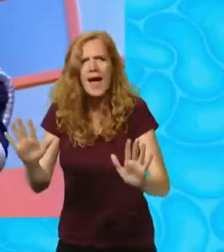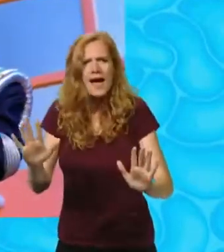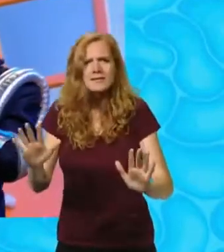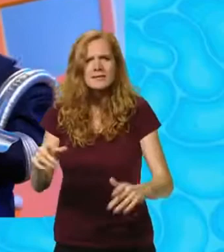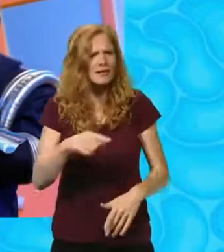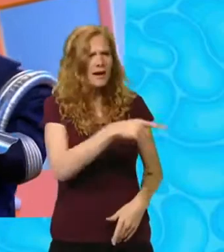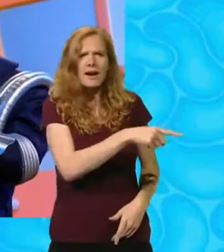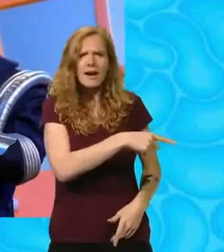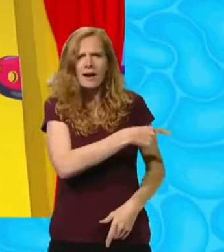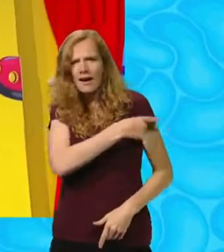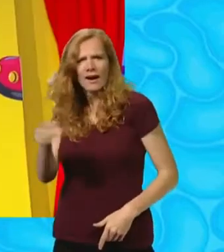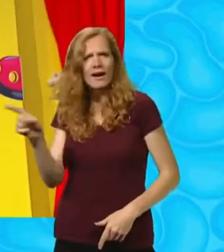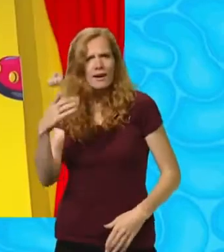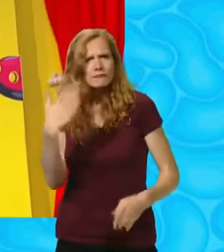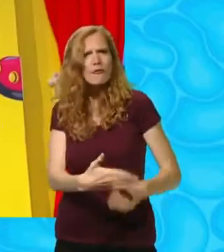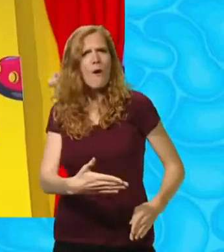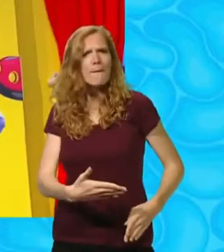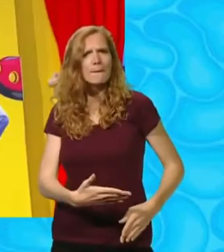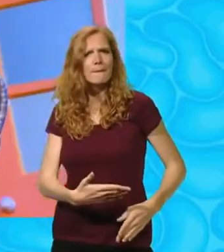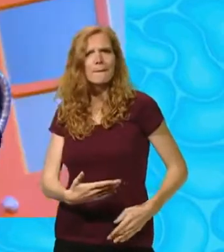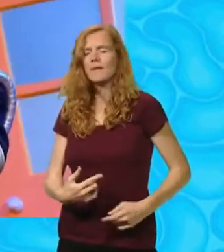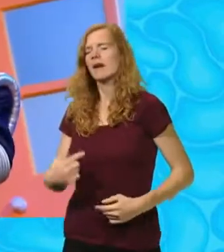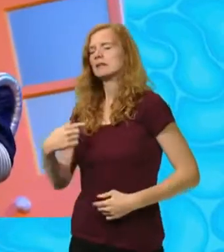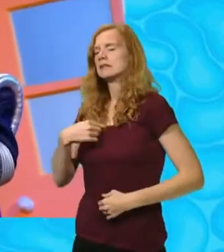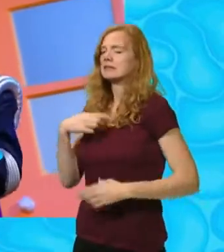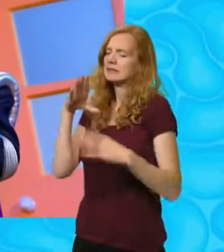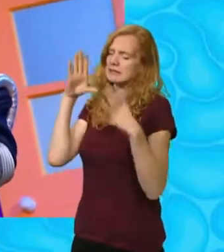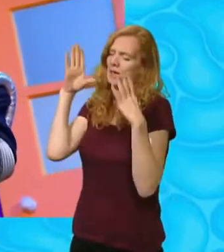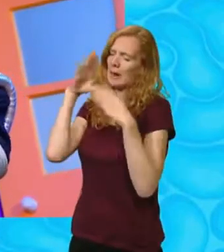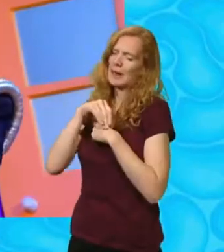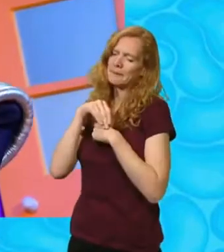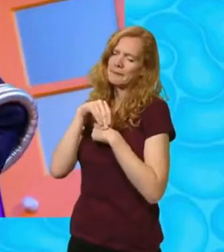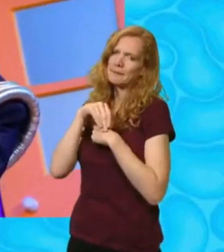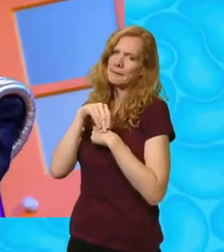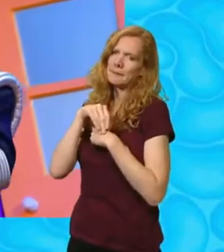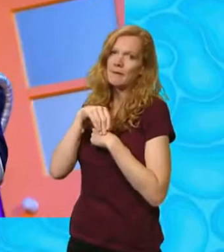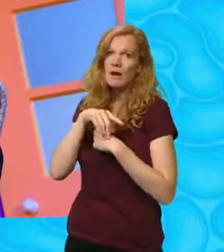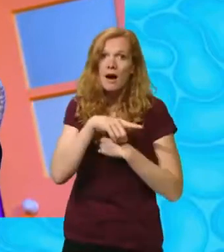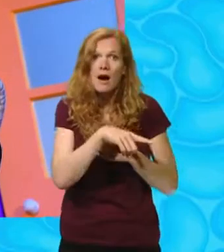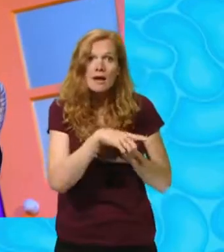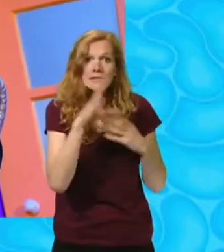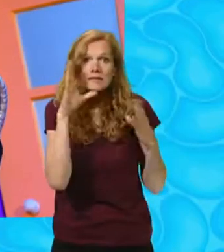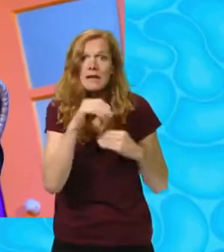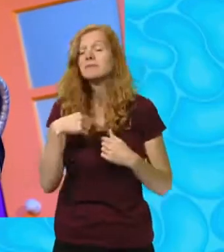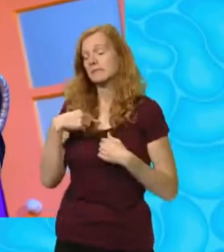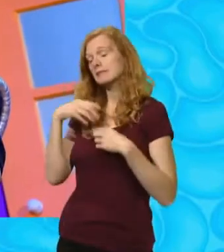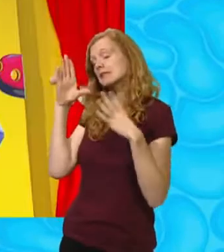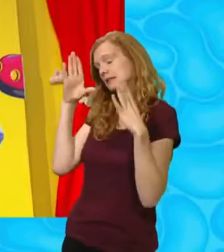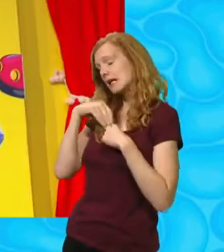second. Neddy, that's Robert's job. Oh, but Robert is asleep with me now. Yes, I am. Look.